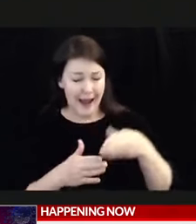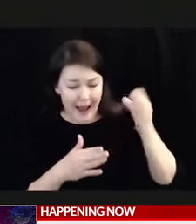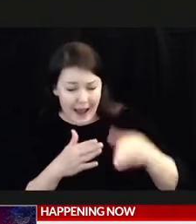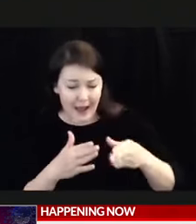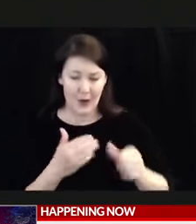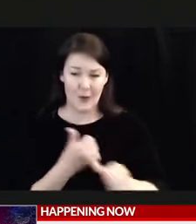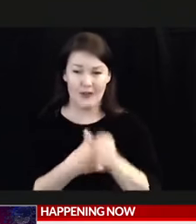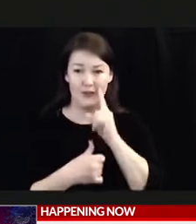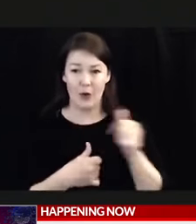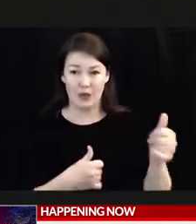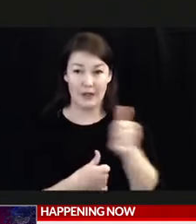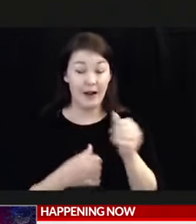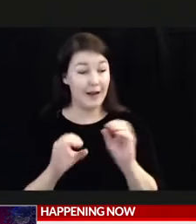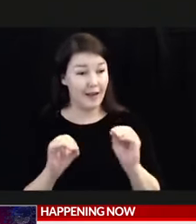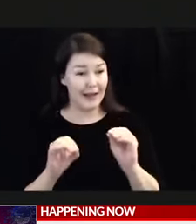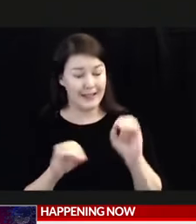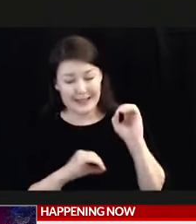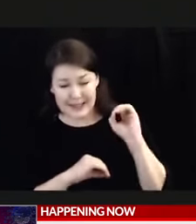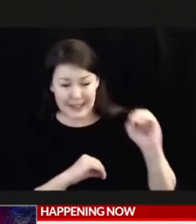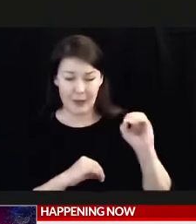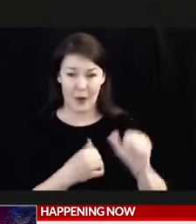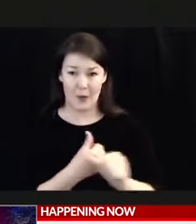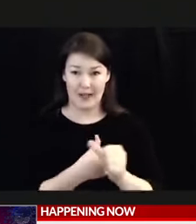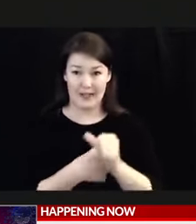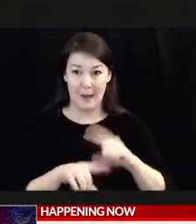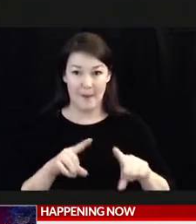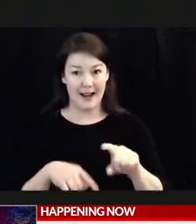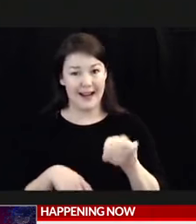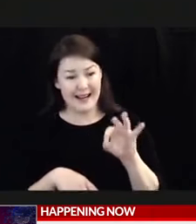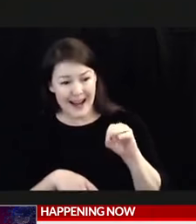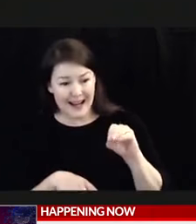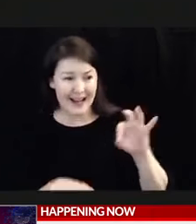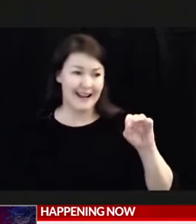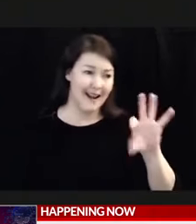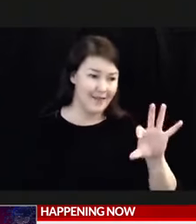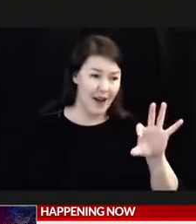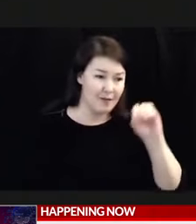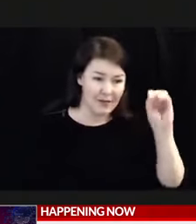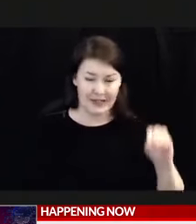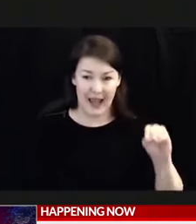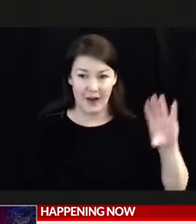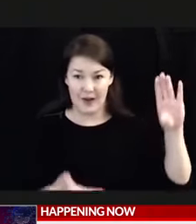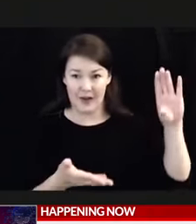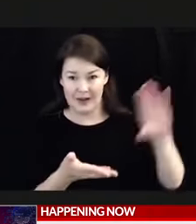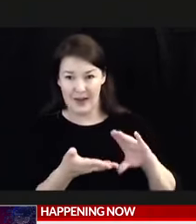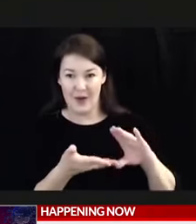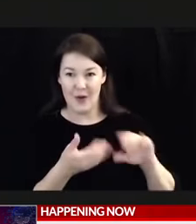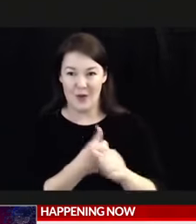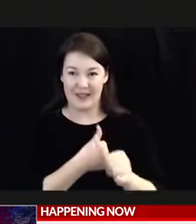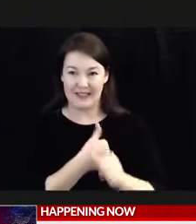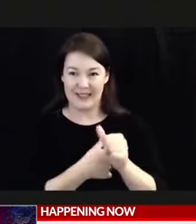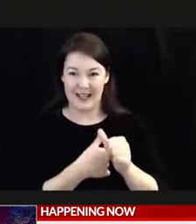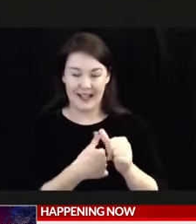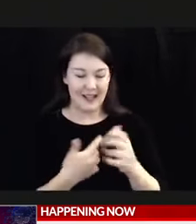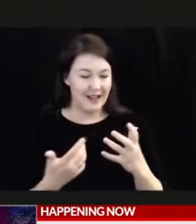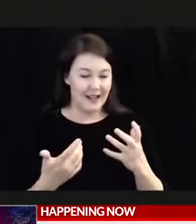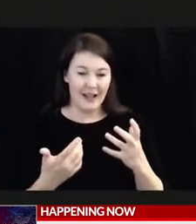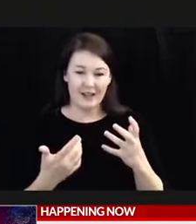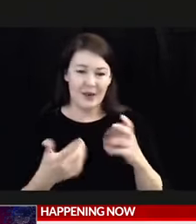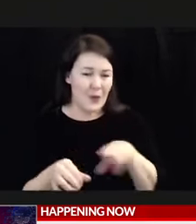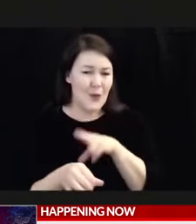is zero risk, but once you reduce the risk 90, 95, 98%, it's within the normal parameters of everyday